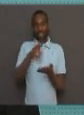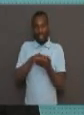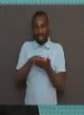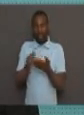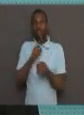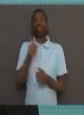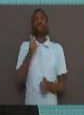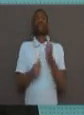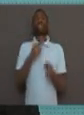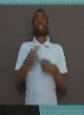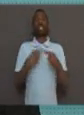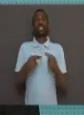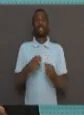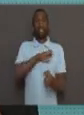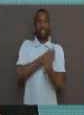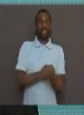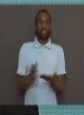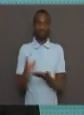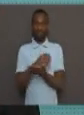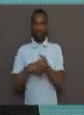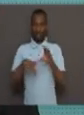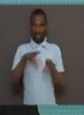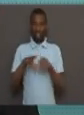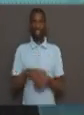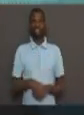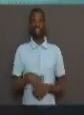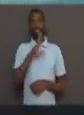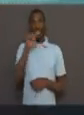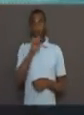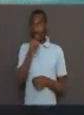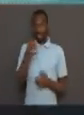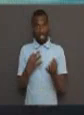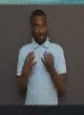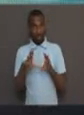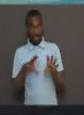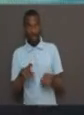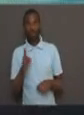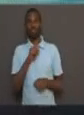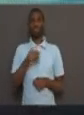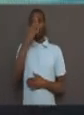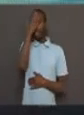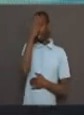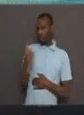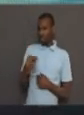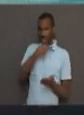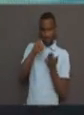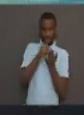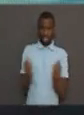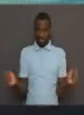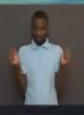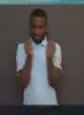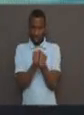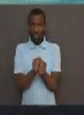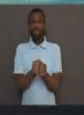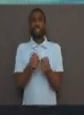studied how each reaction produces energy, and you can explain